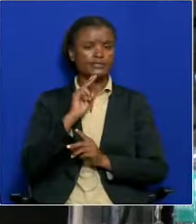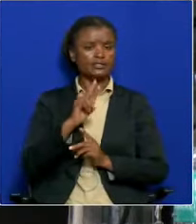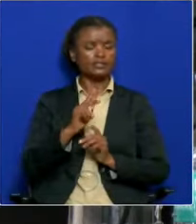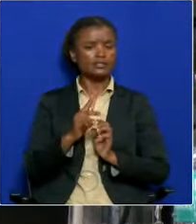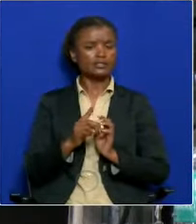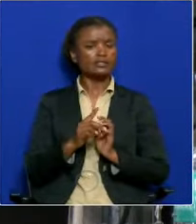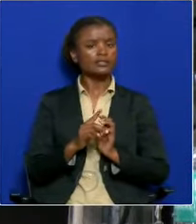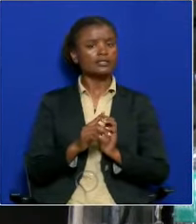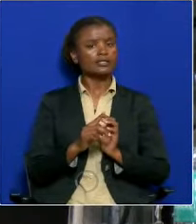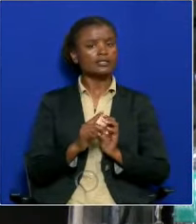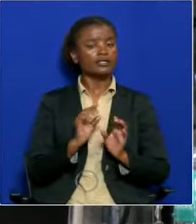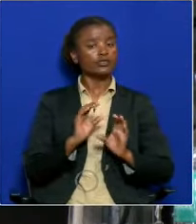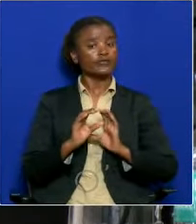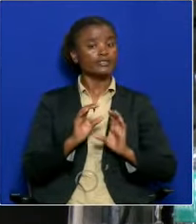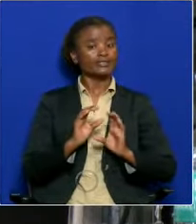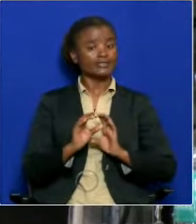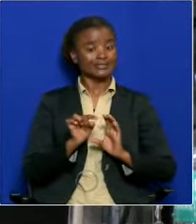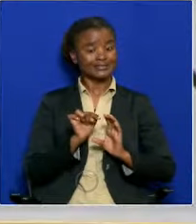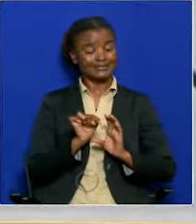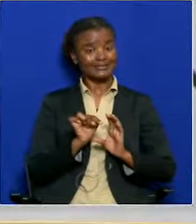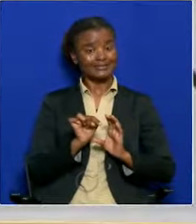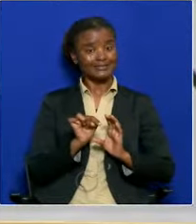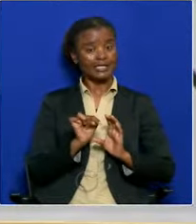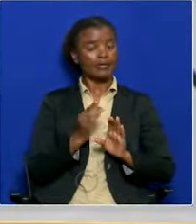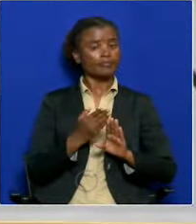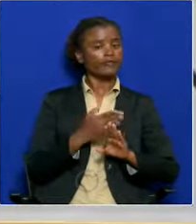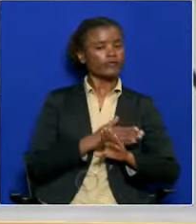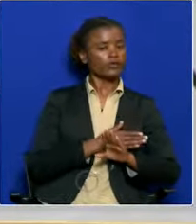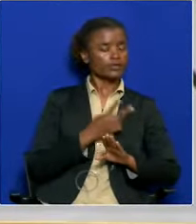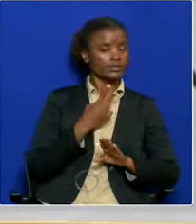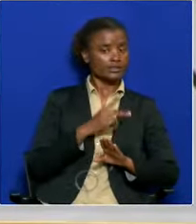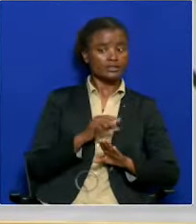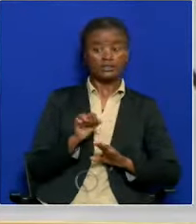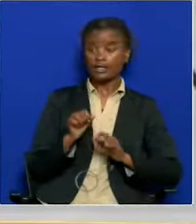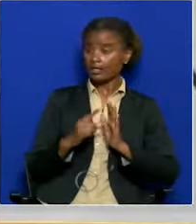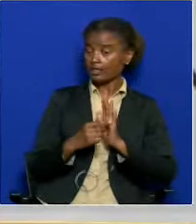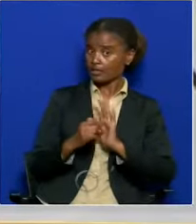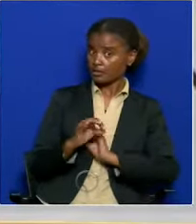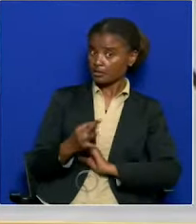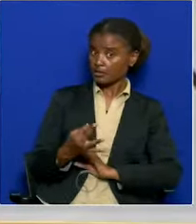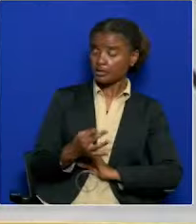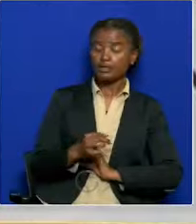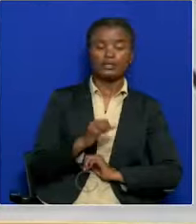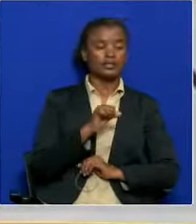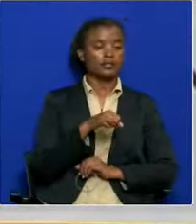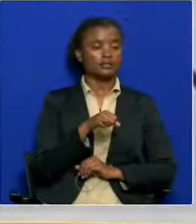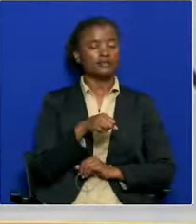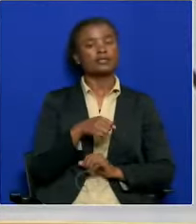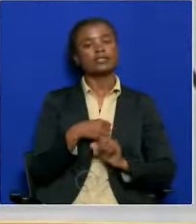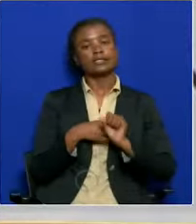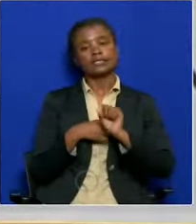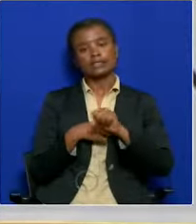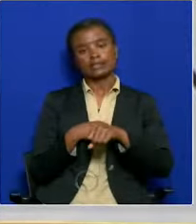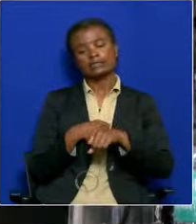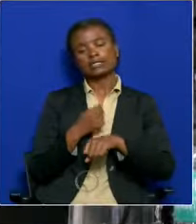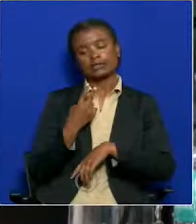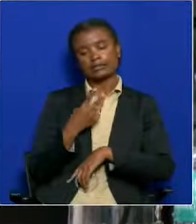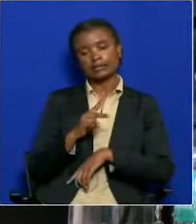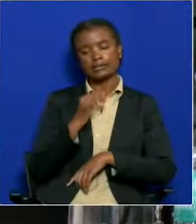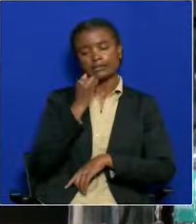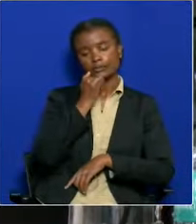the is previous one? Oh, is was, the 3rd? Yes. Okay. No, I see. My apologies. All right. And then we